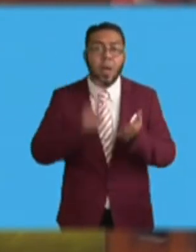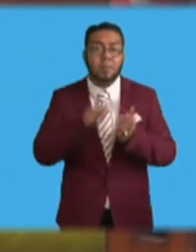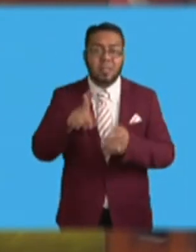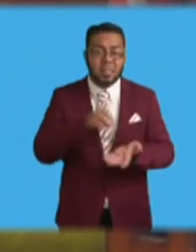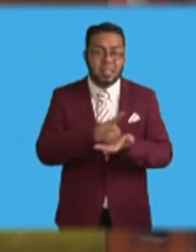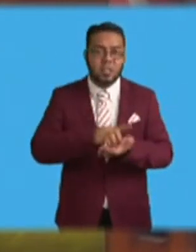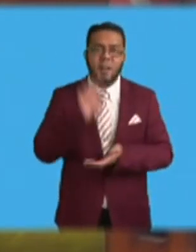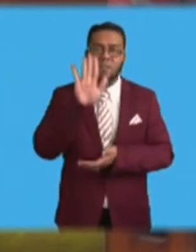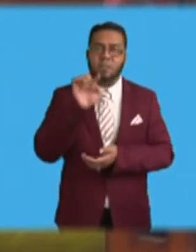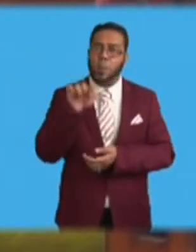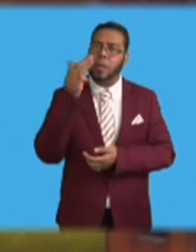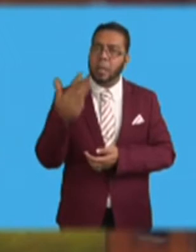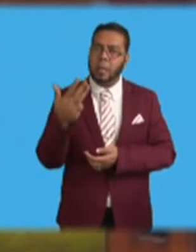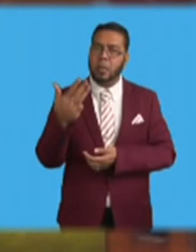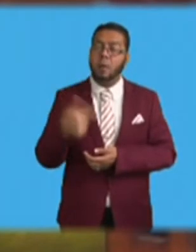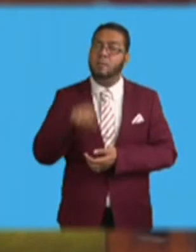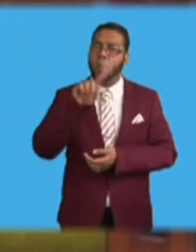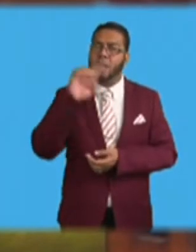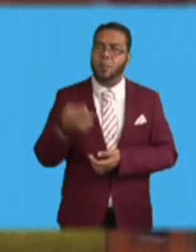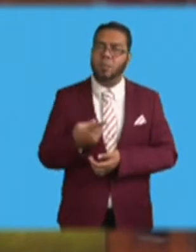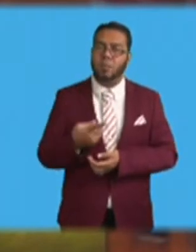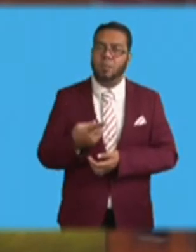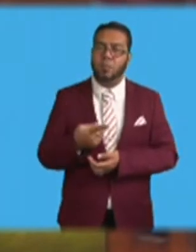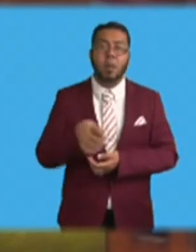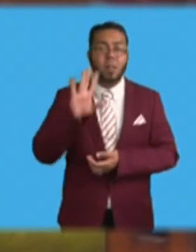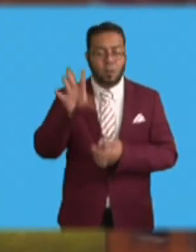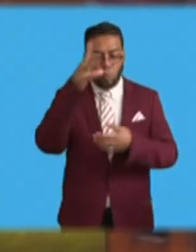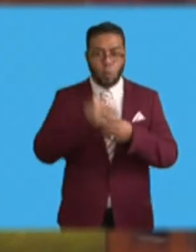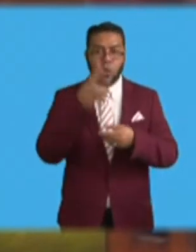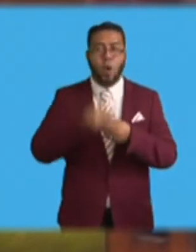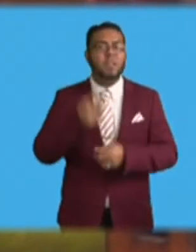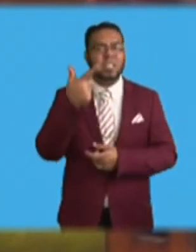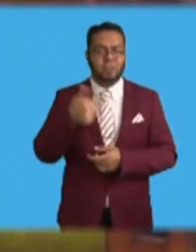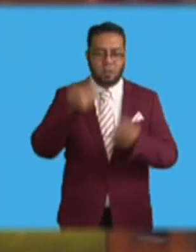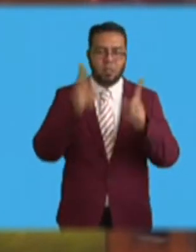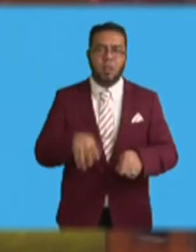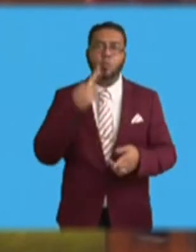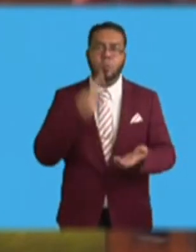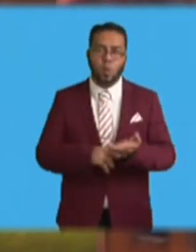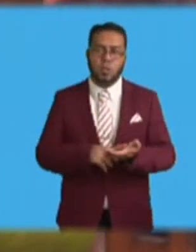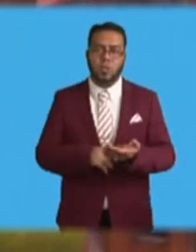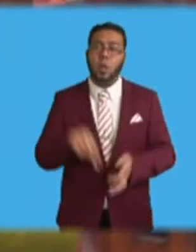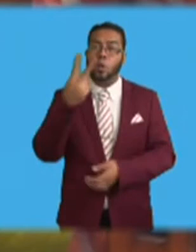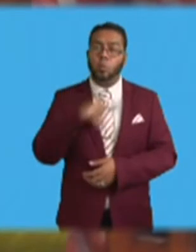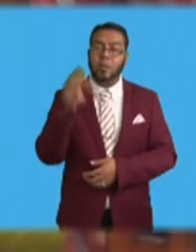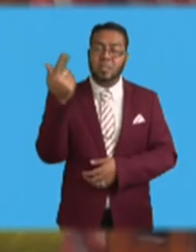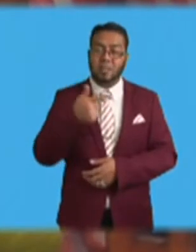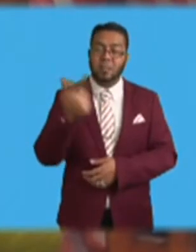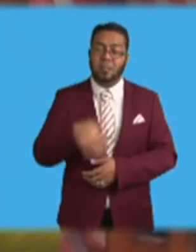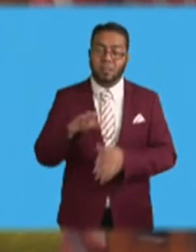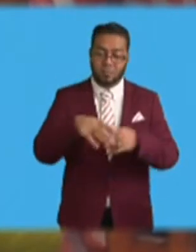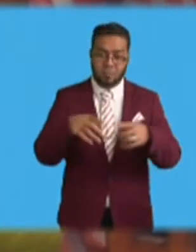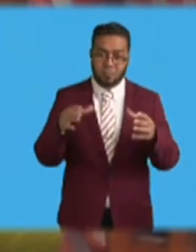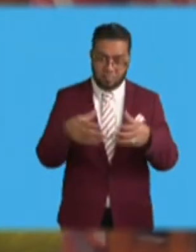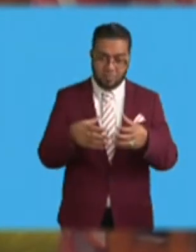disease was 5.9 per 100,000, and there were a total of 7 deaths reported. The 2017 case, Madam Speaker, included